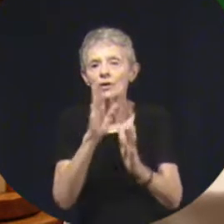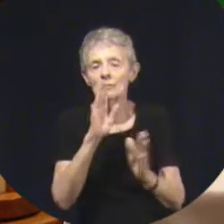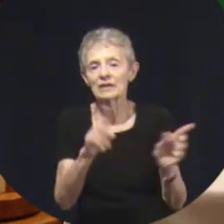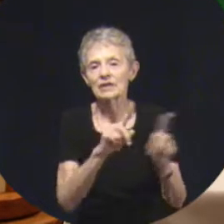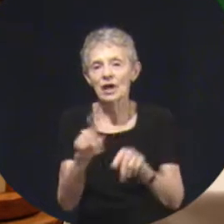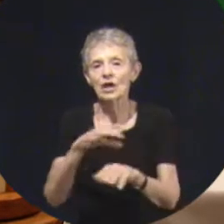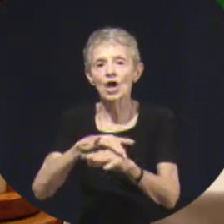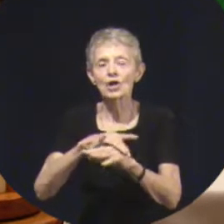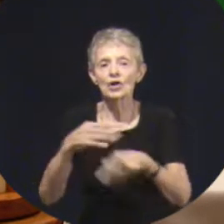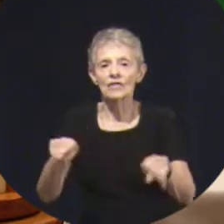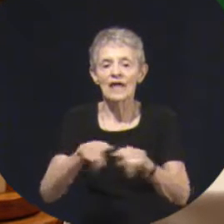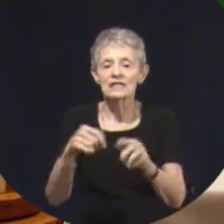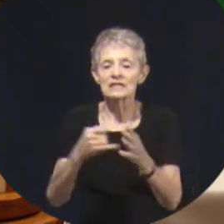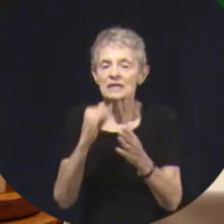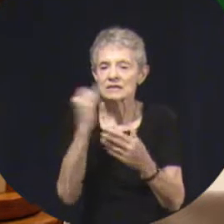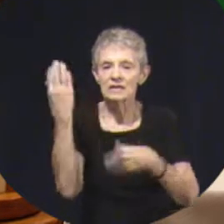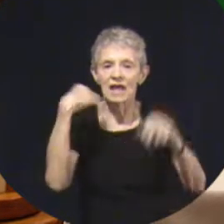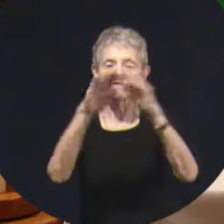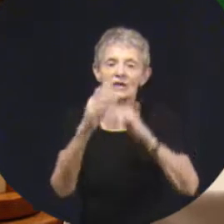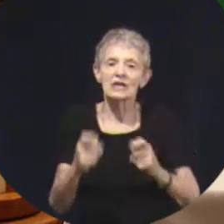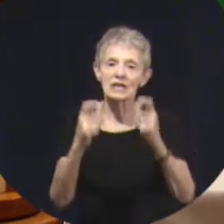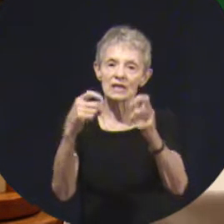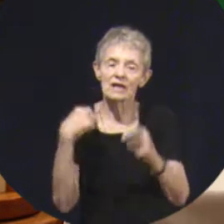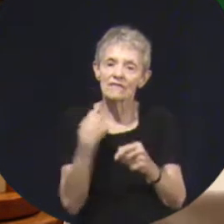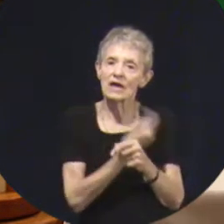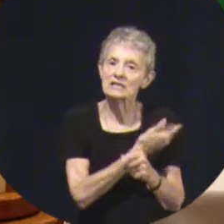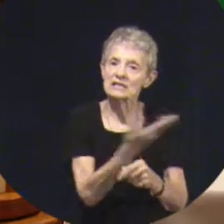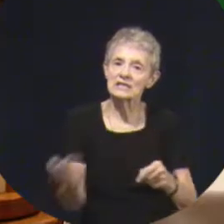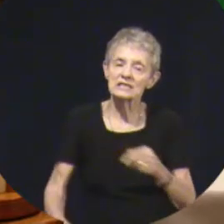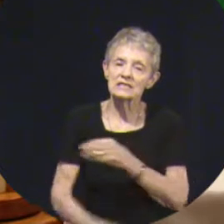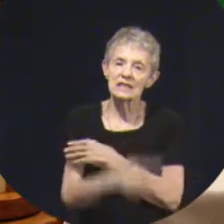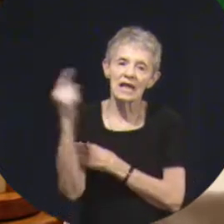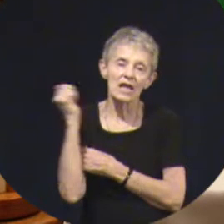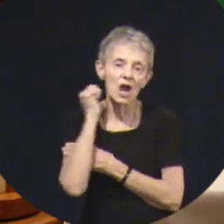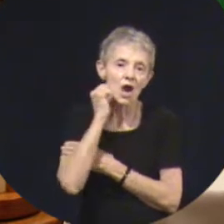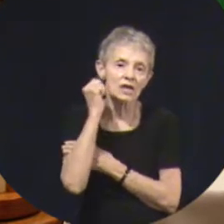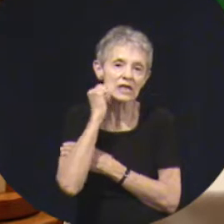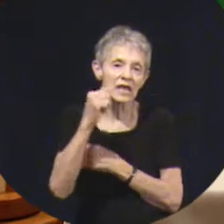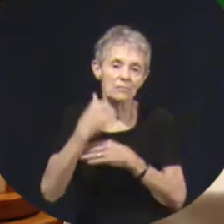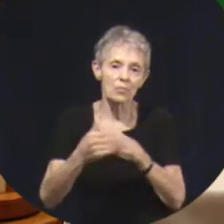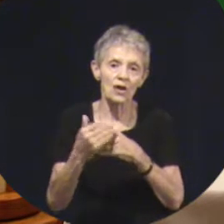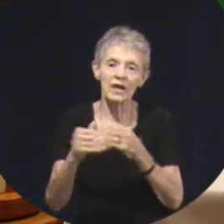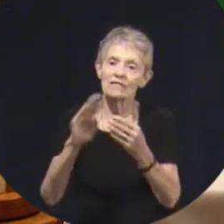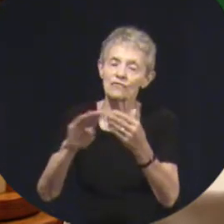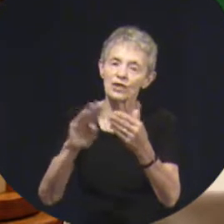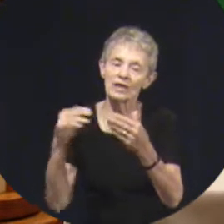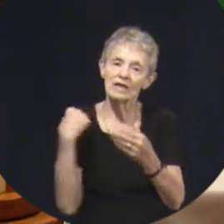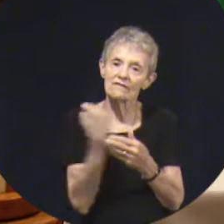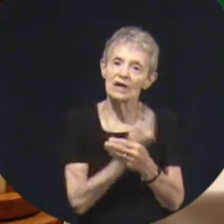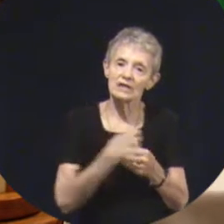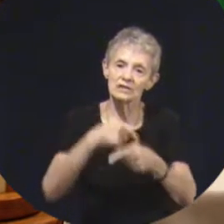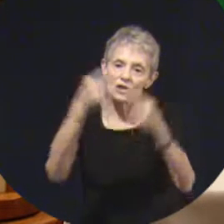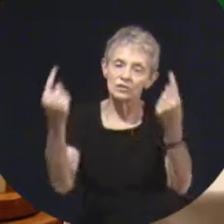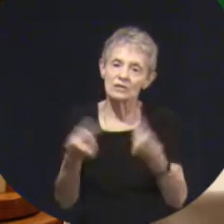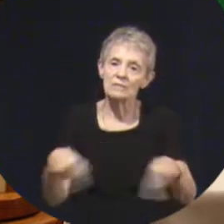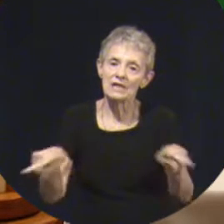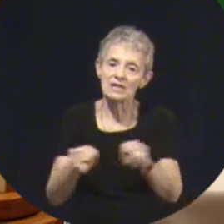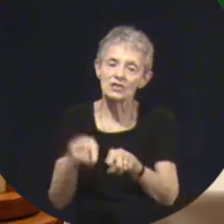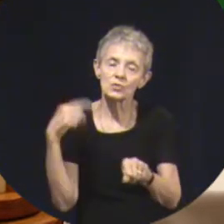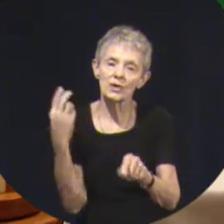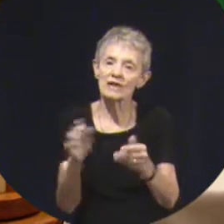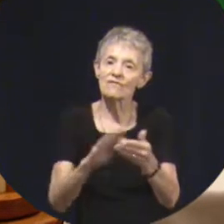Through him and with him and in him, O God, almighty Father, in the